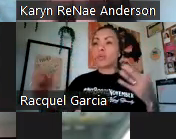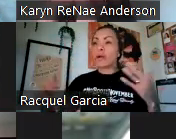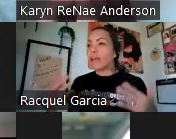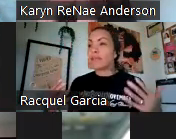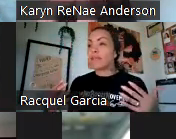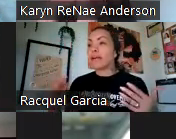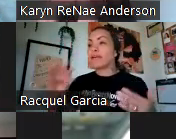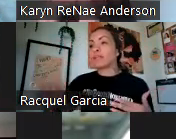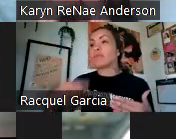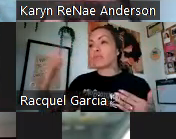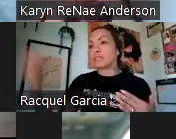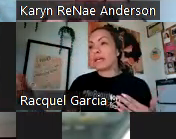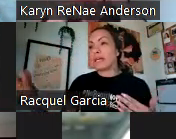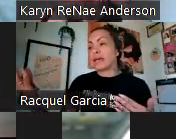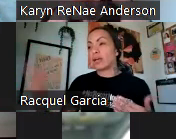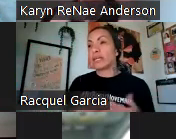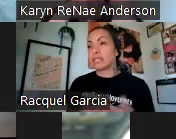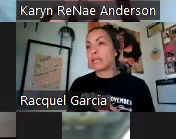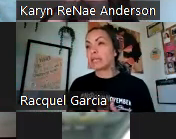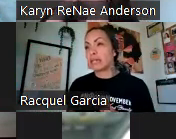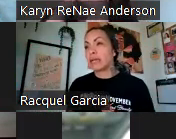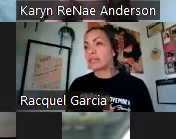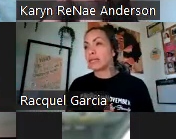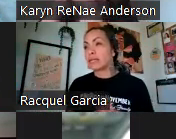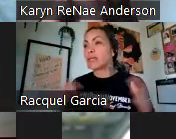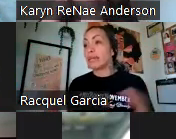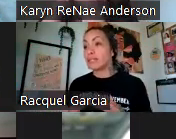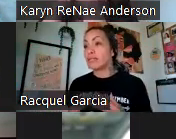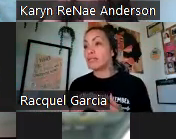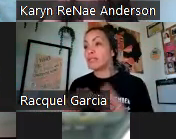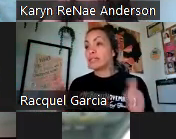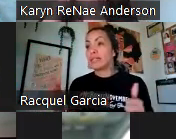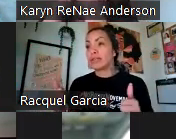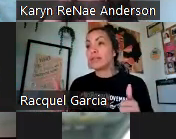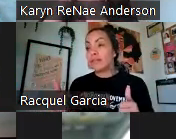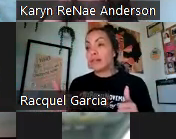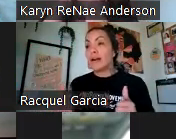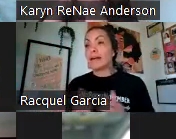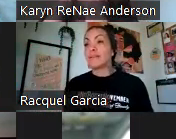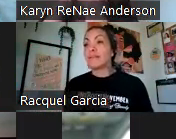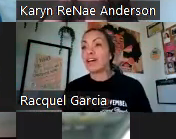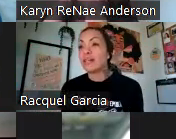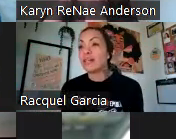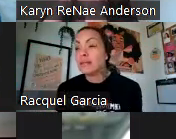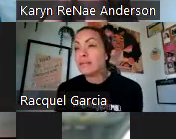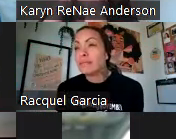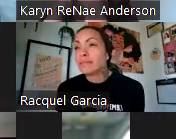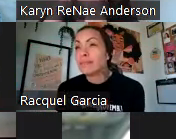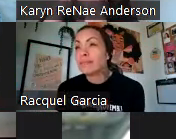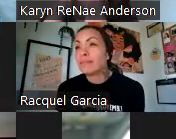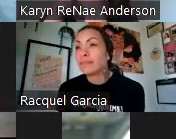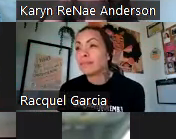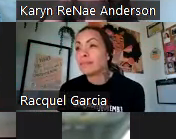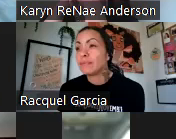we'll rumble that in the background, and then we'll present it at our next meeting as a collective. Sound good? All right, Tasha?